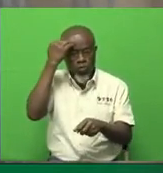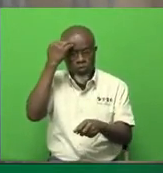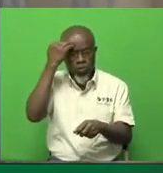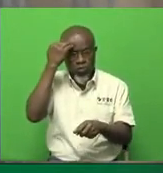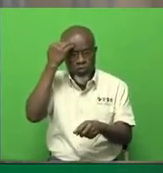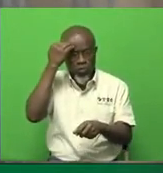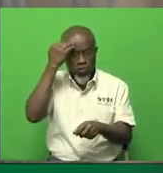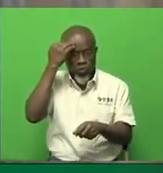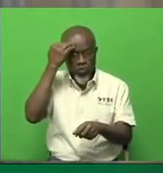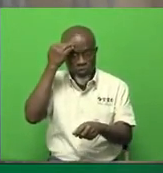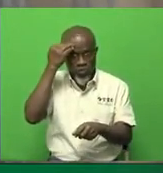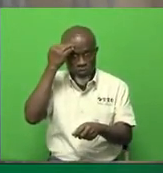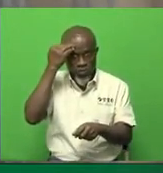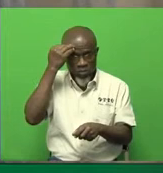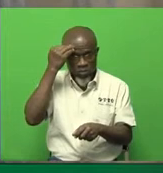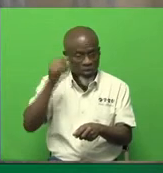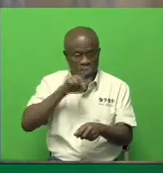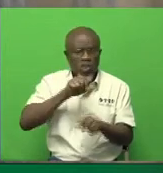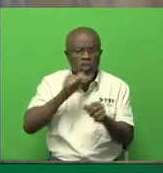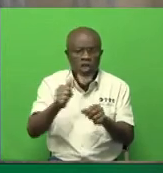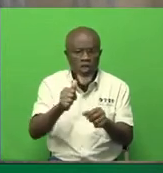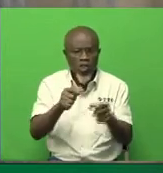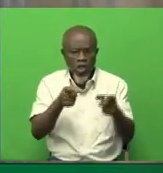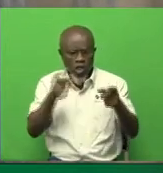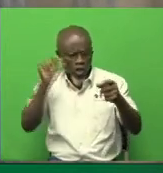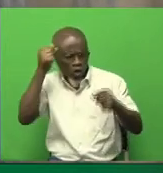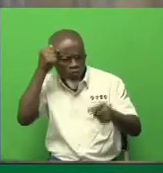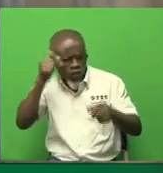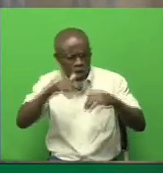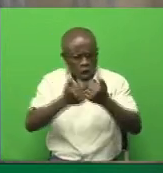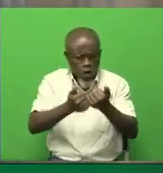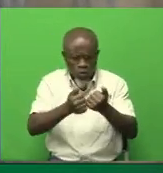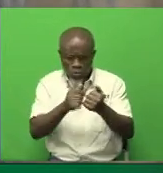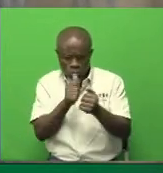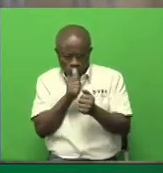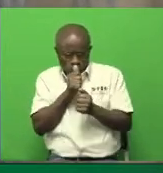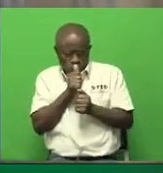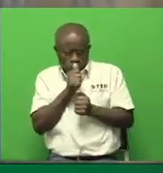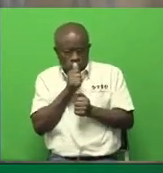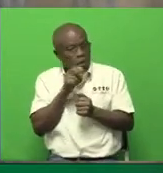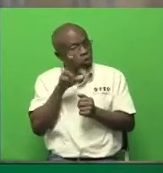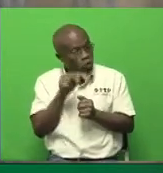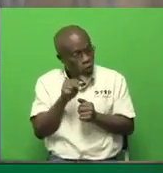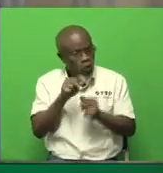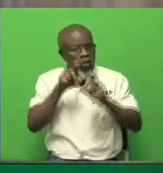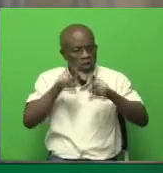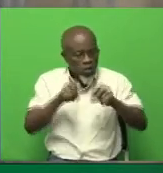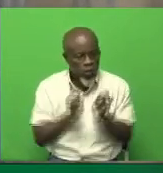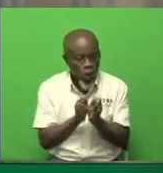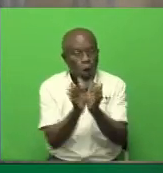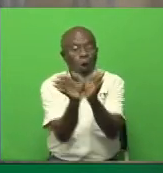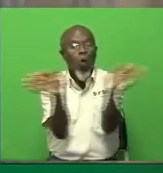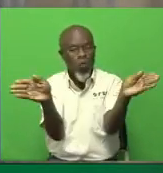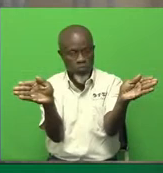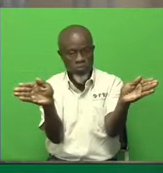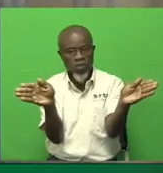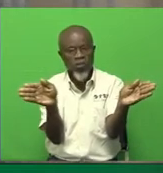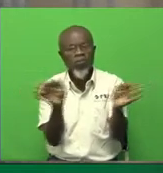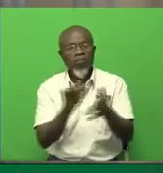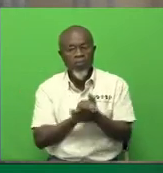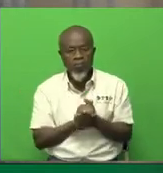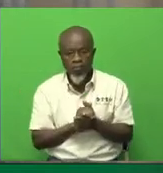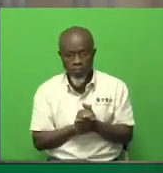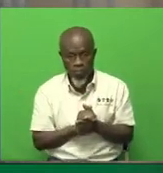democracy it is not government by secrecy it is not and should not be and knowing this budget madam